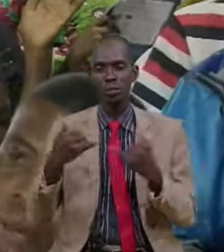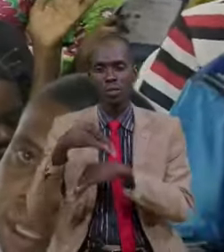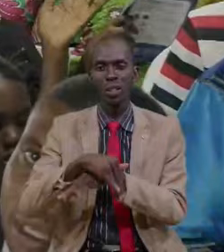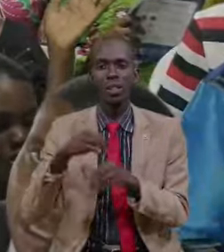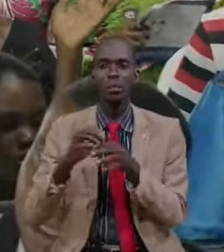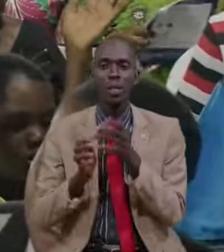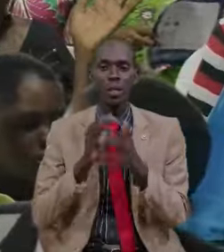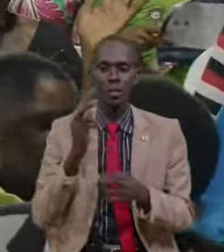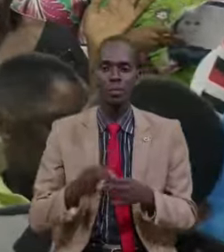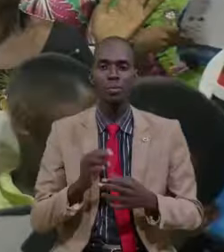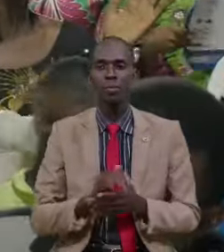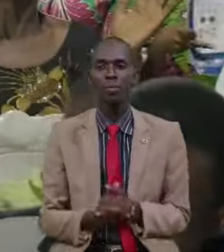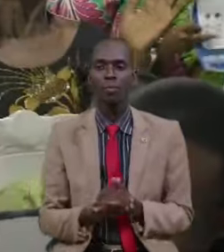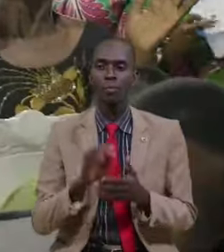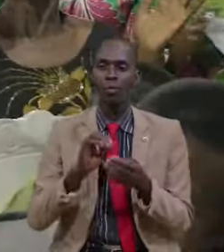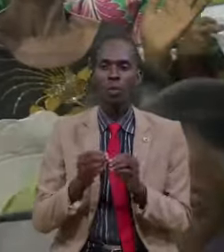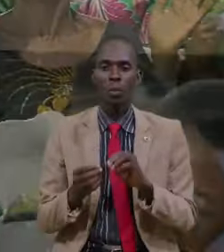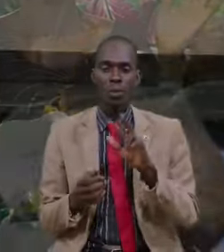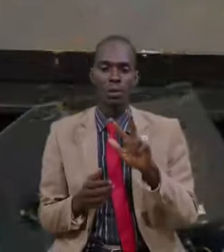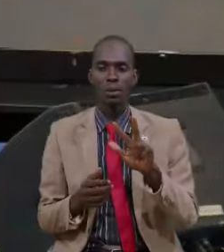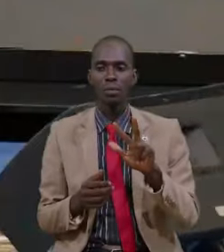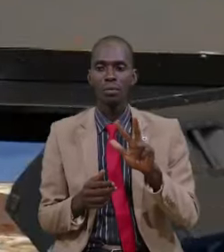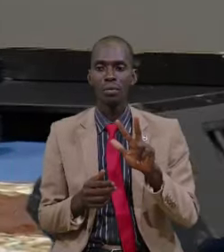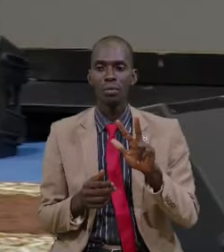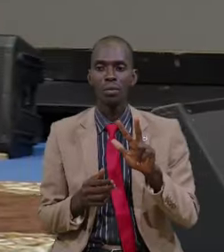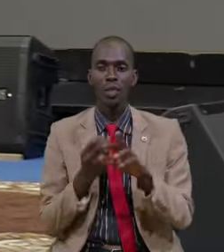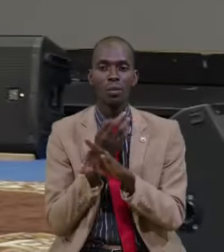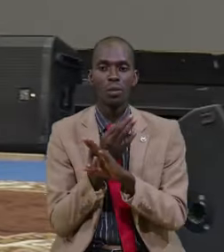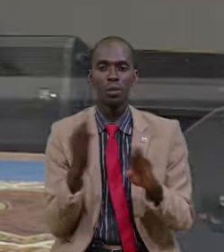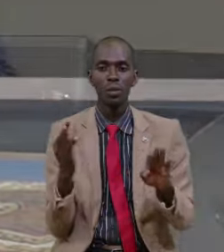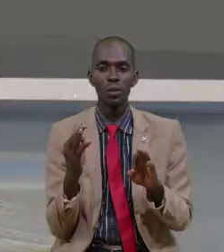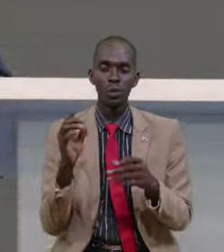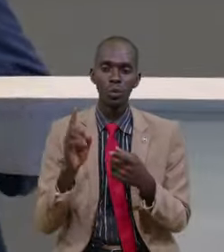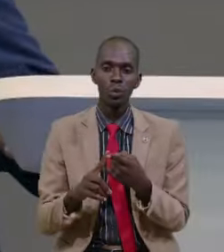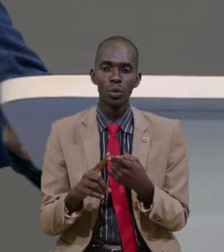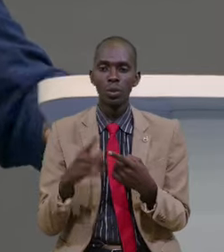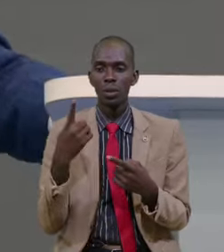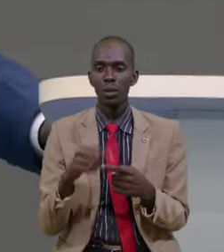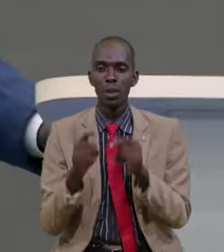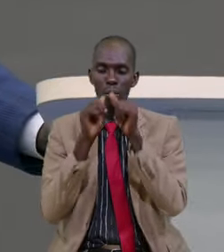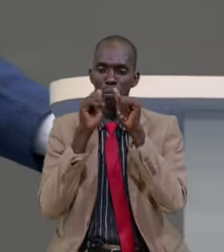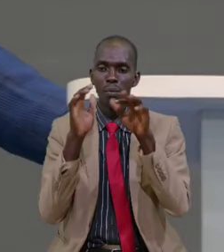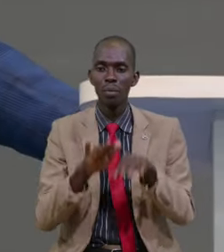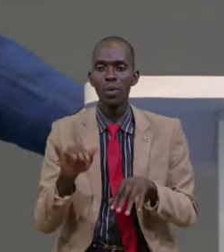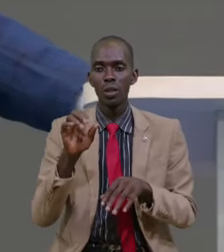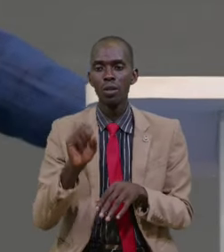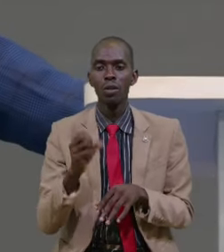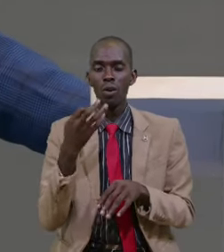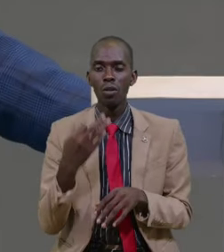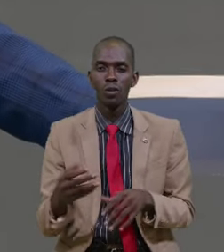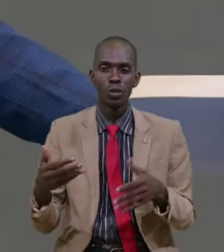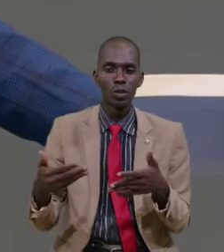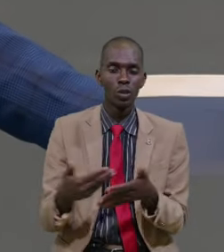name. Look at number three here, is freedom into the blessings of the